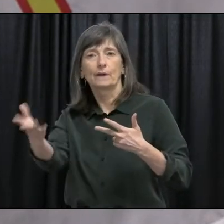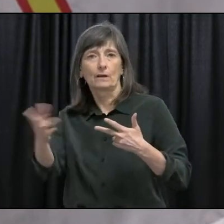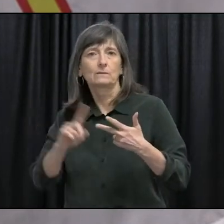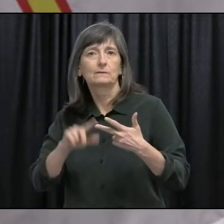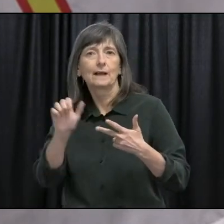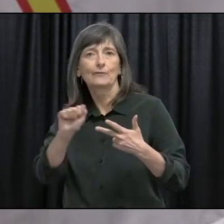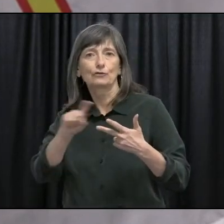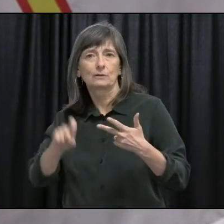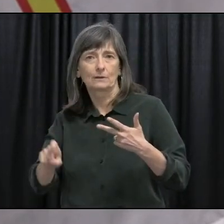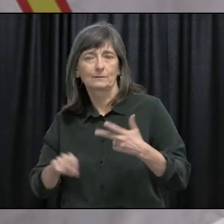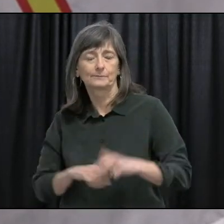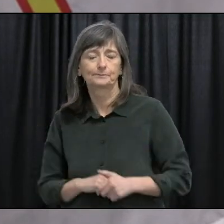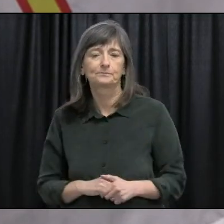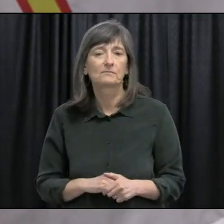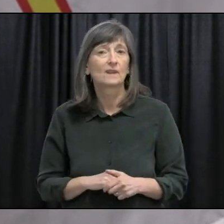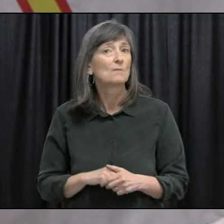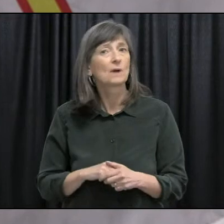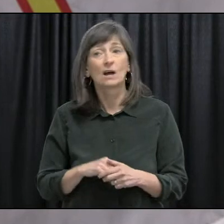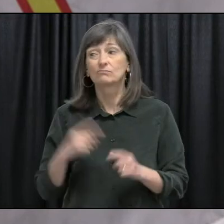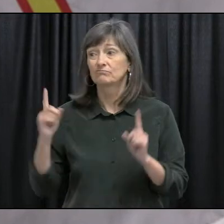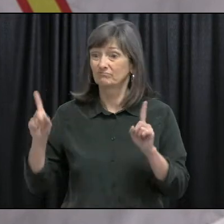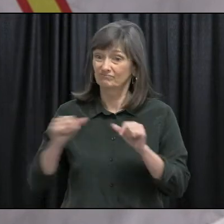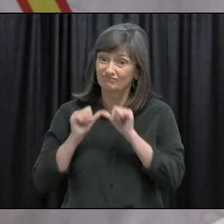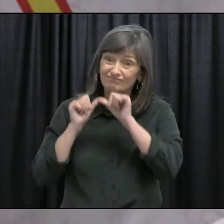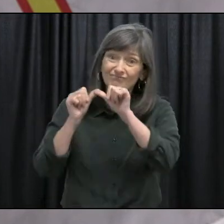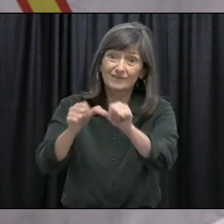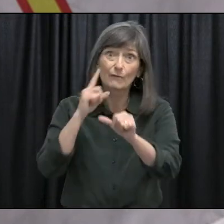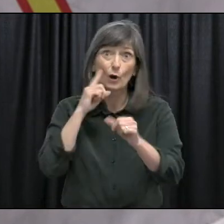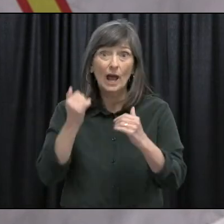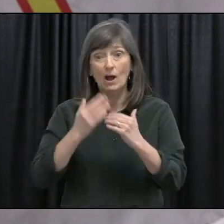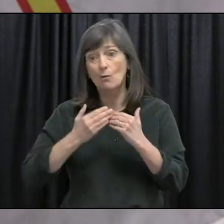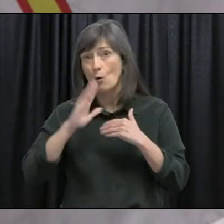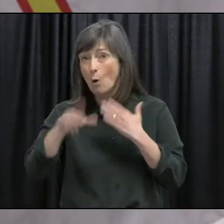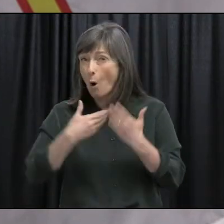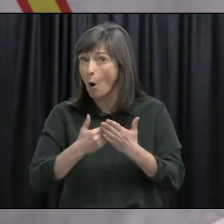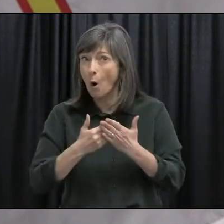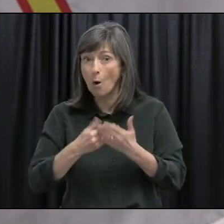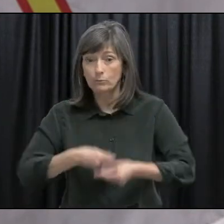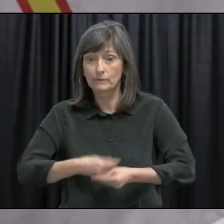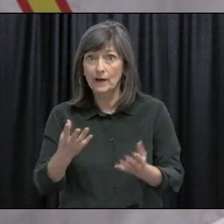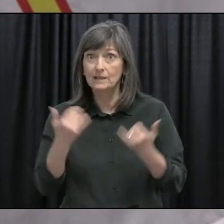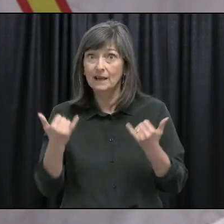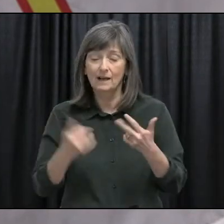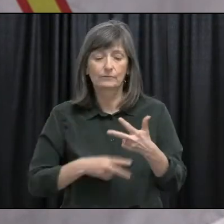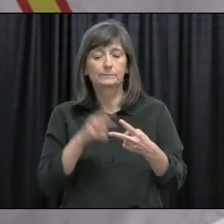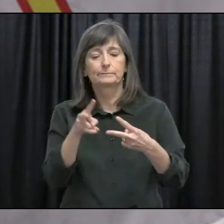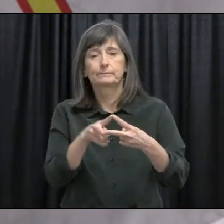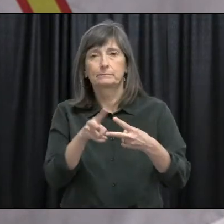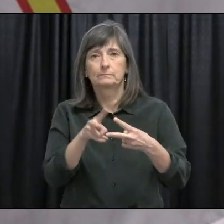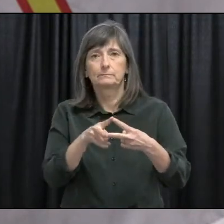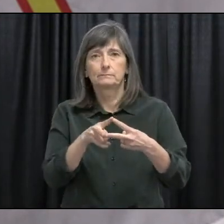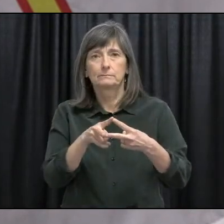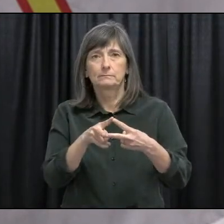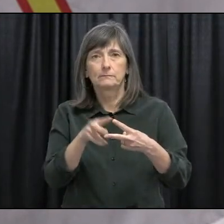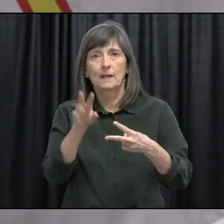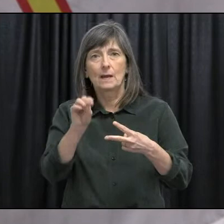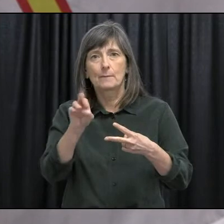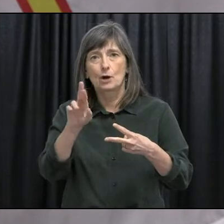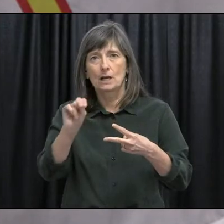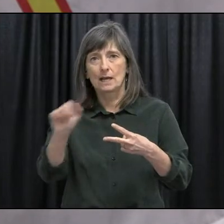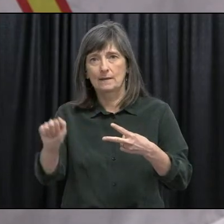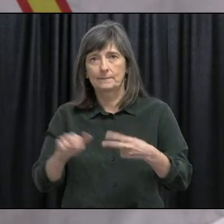them. But by and large, no, the vaccine that we will be using going forward will be